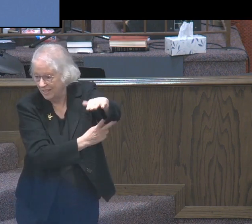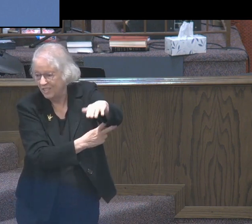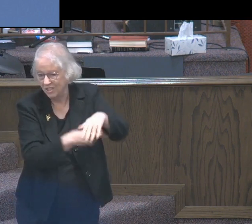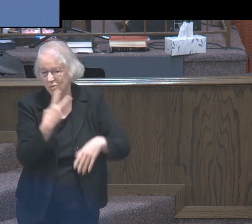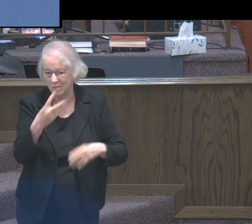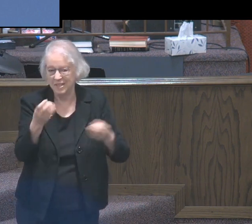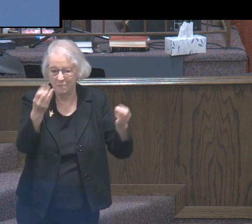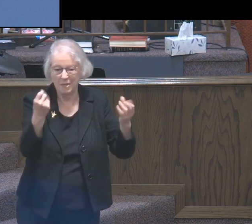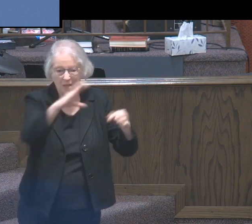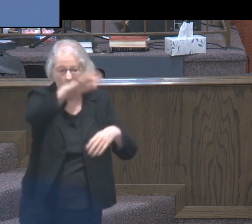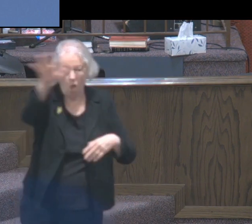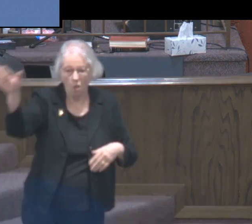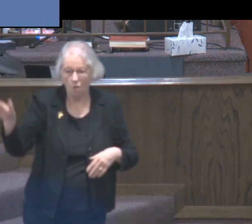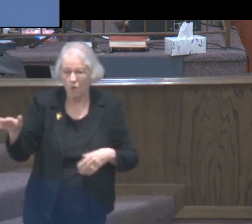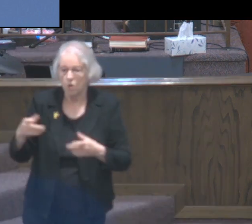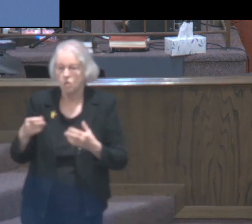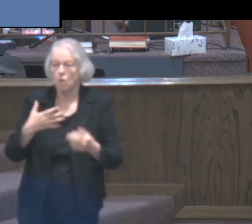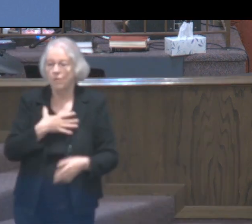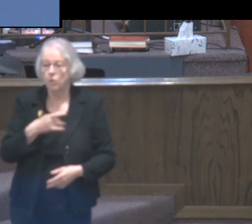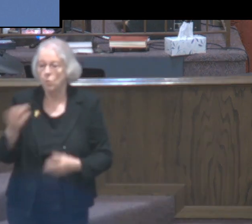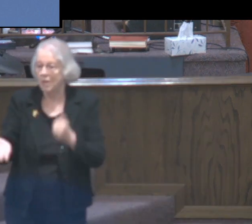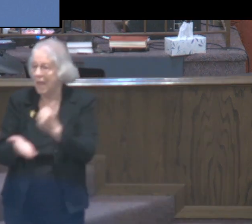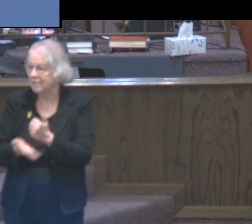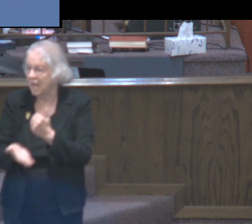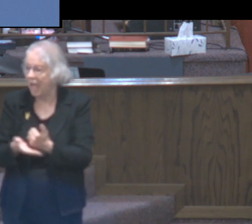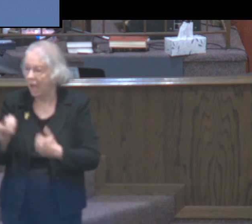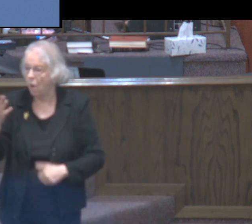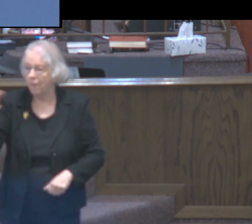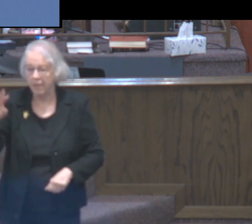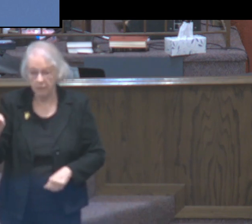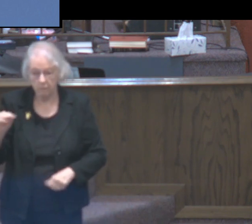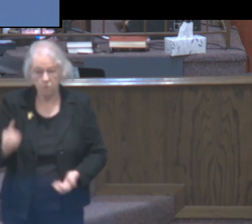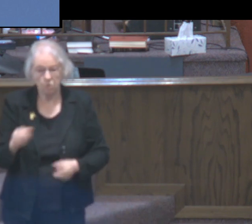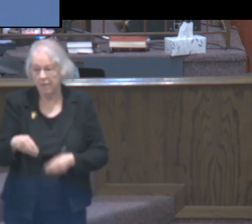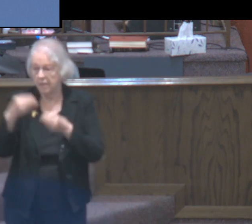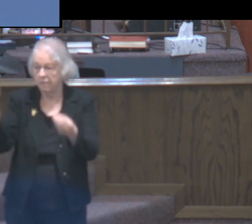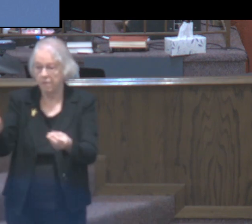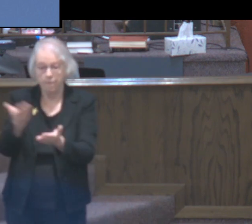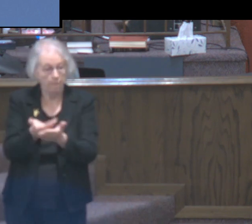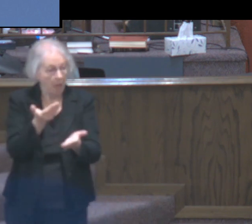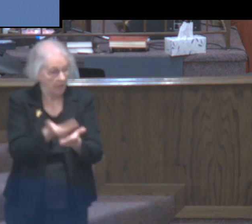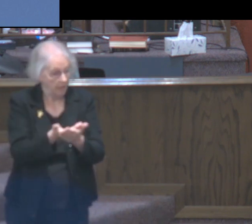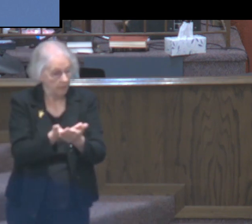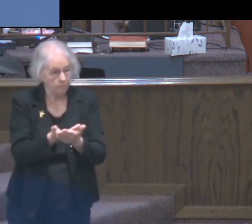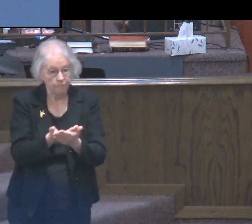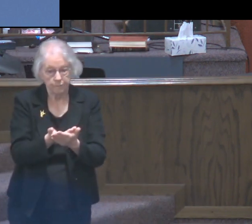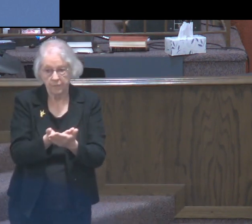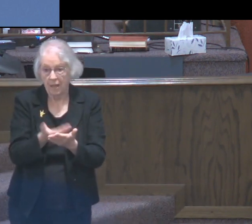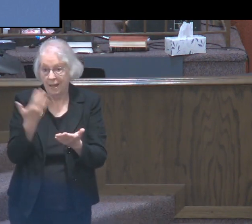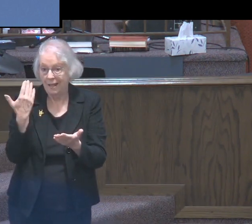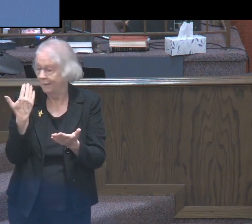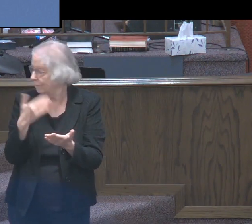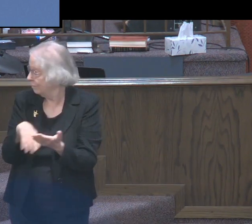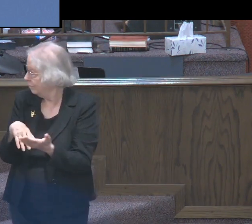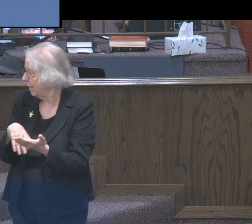So and if you have any questions, just let us know. Also, regarding the current